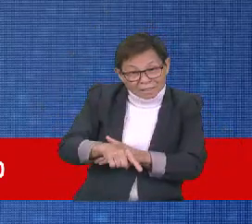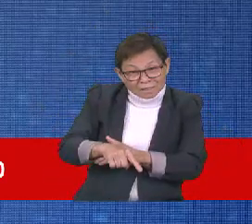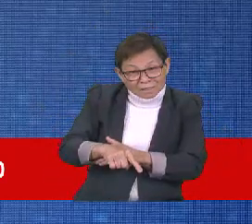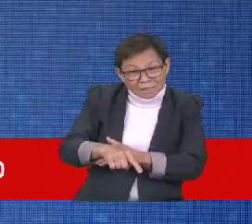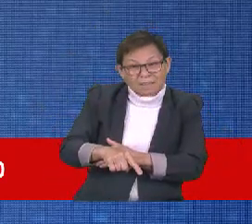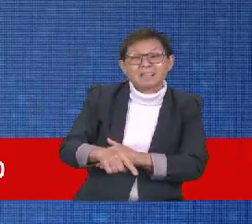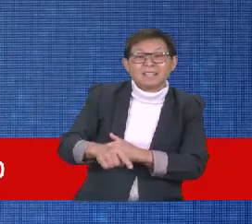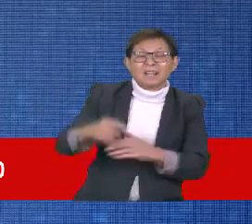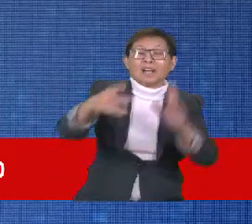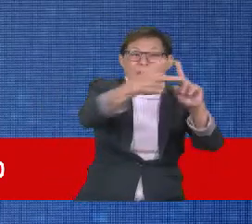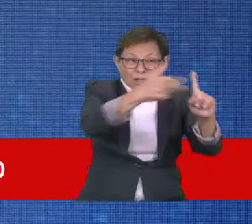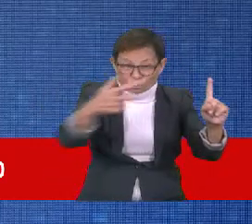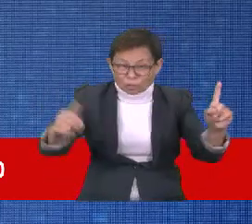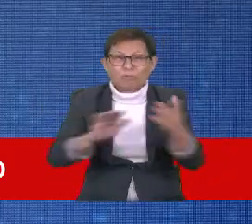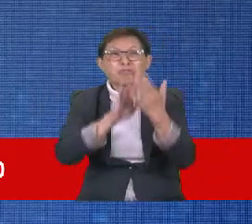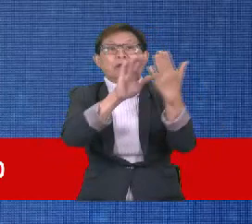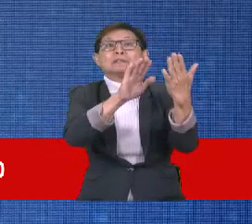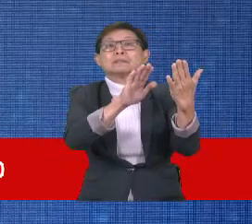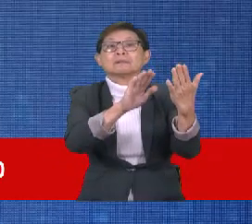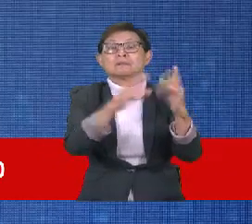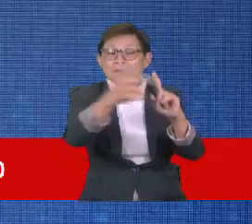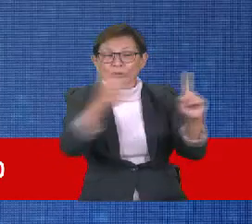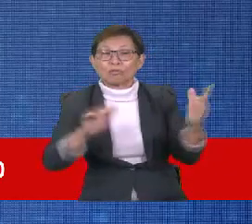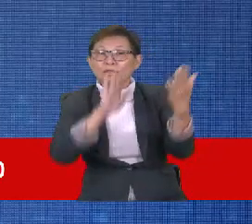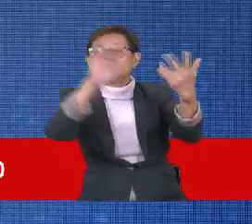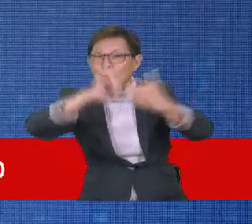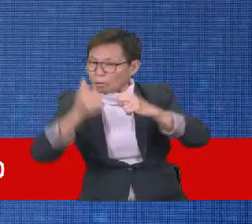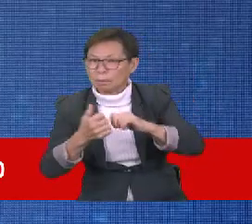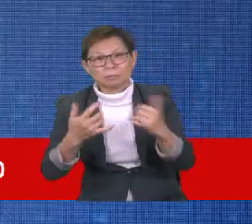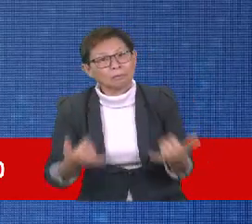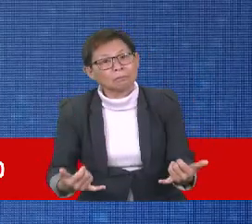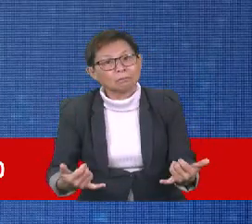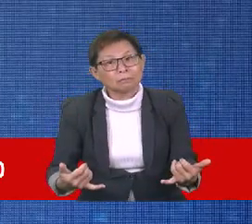refugees. Indonesia is facing that issue now.